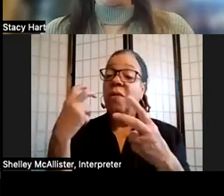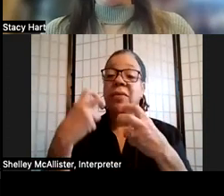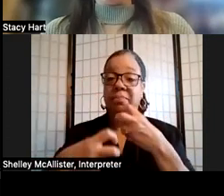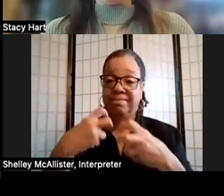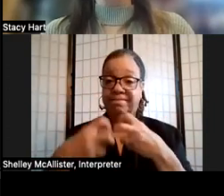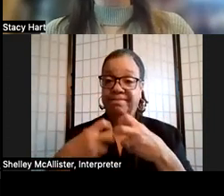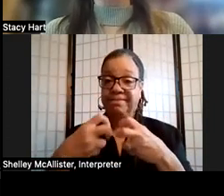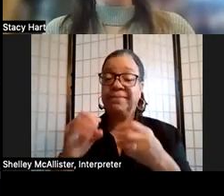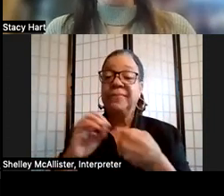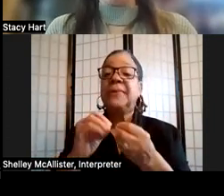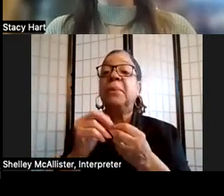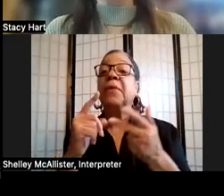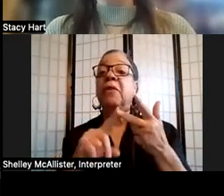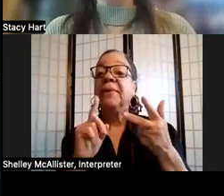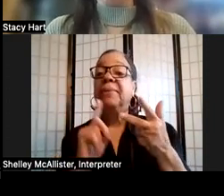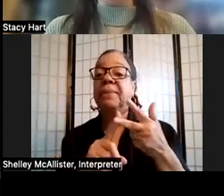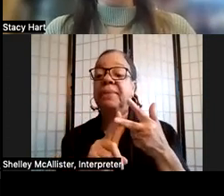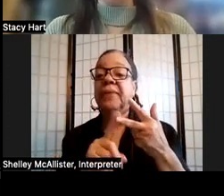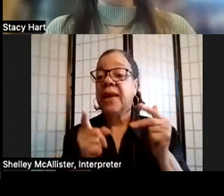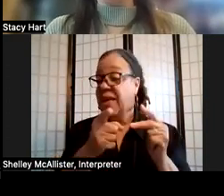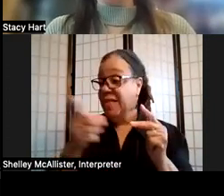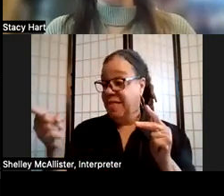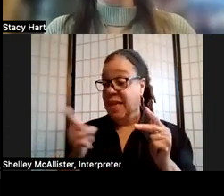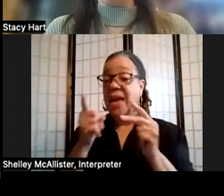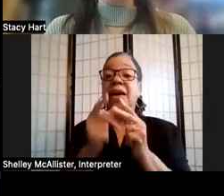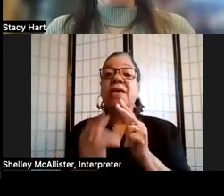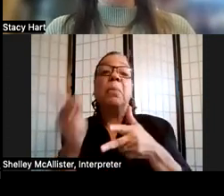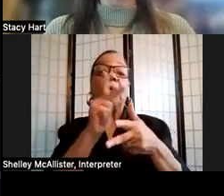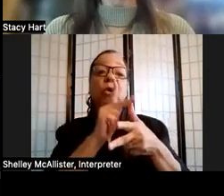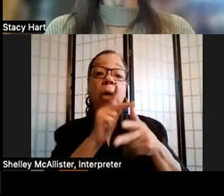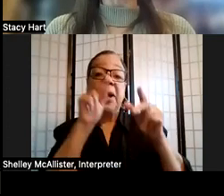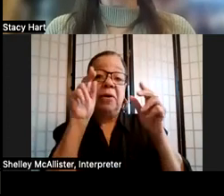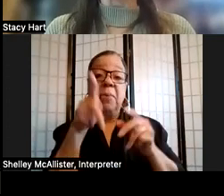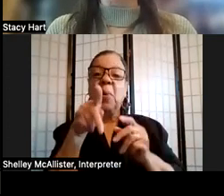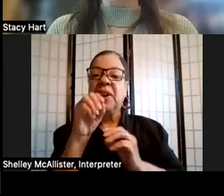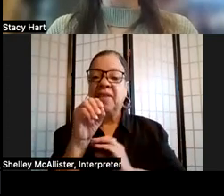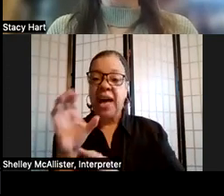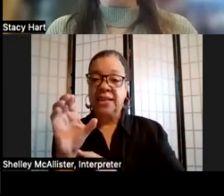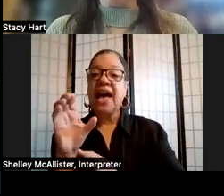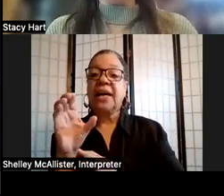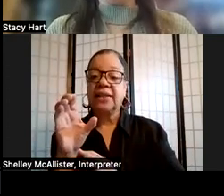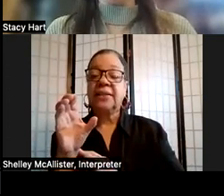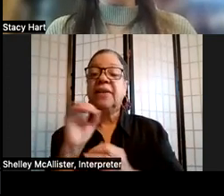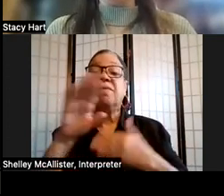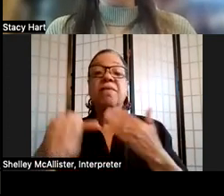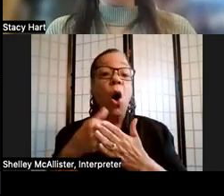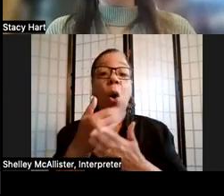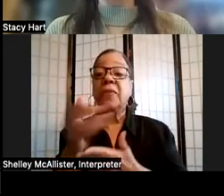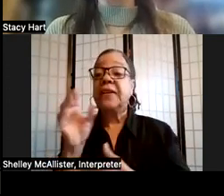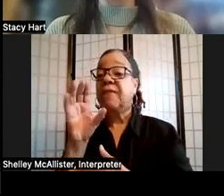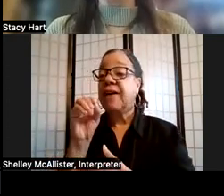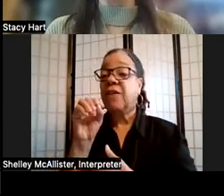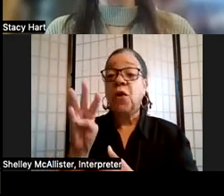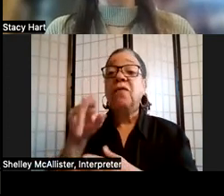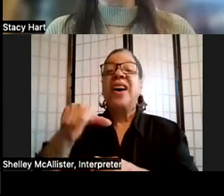Three, they serve as the primary point of contact for all things 504, for their